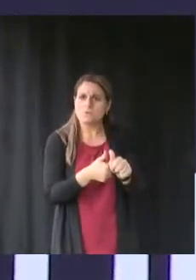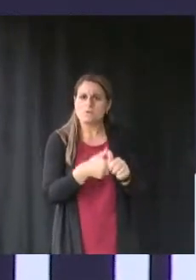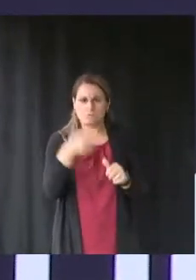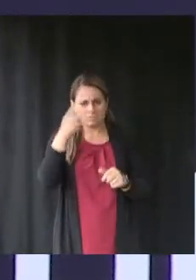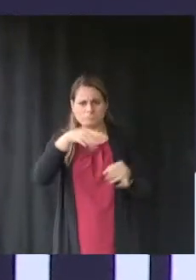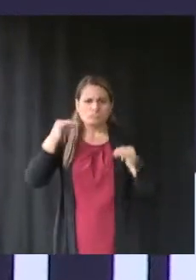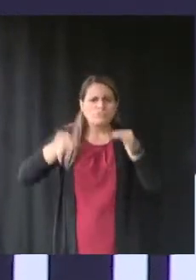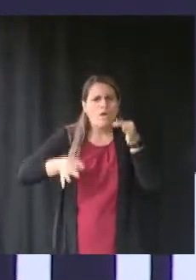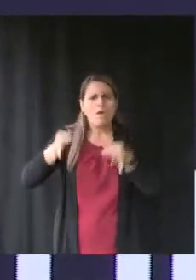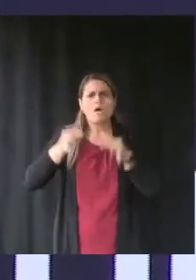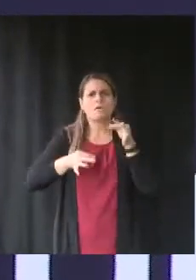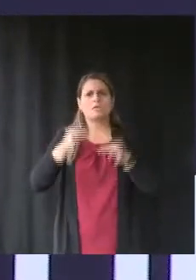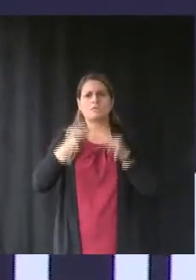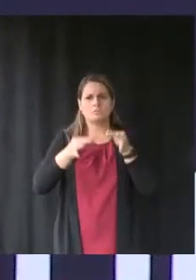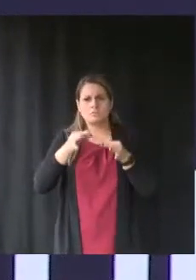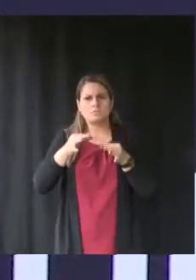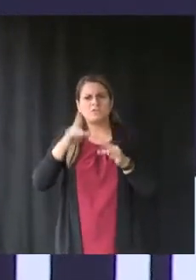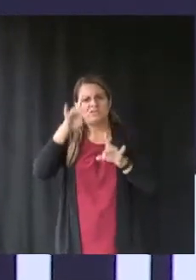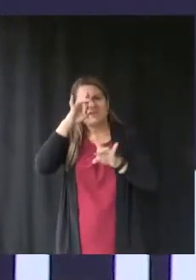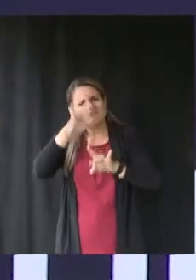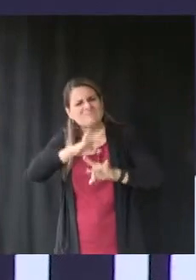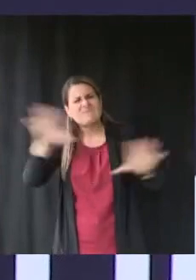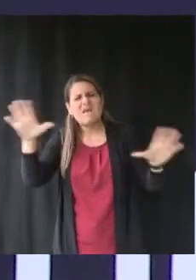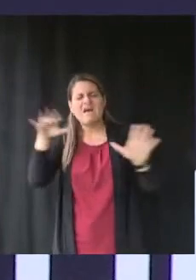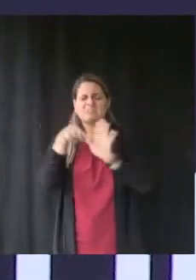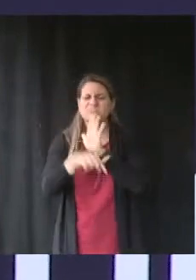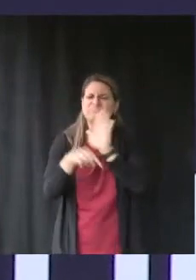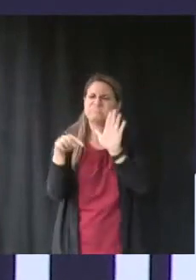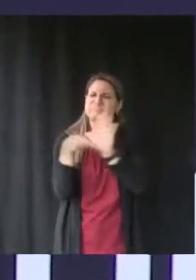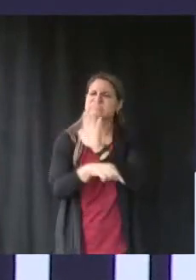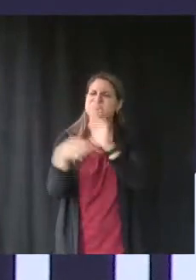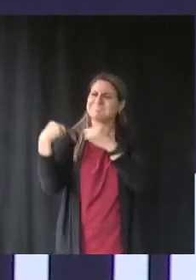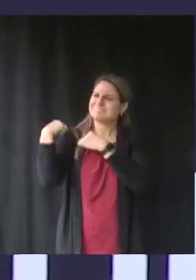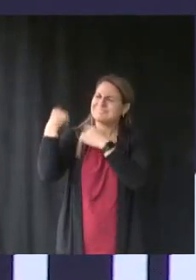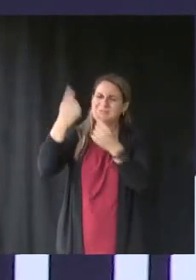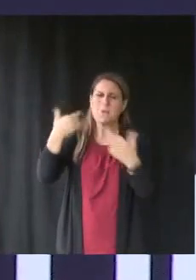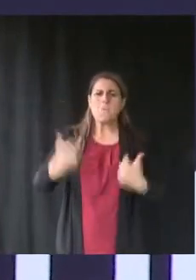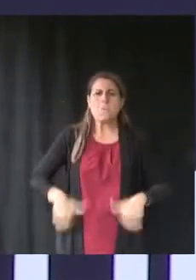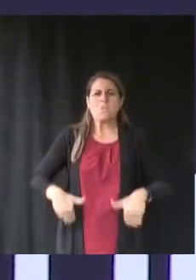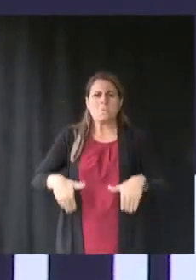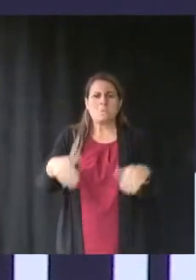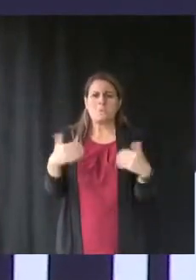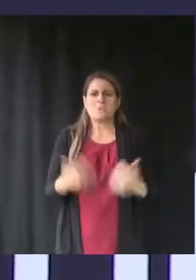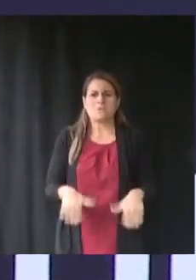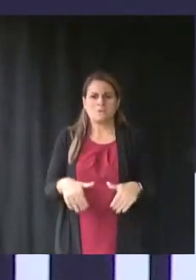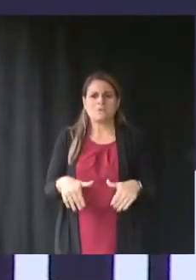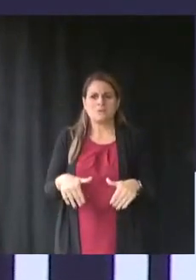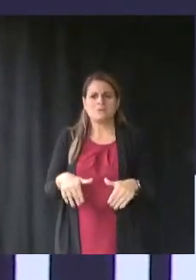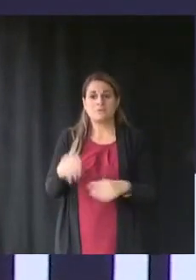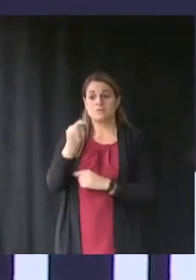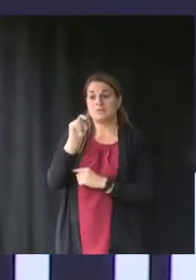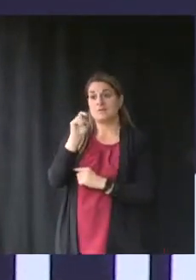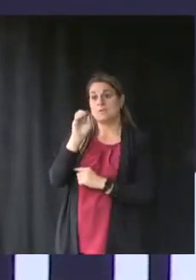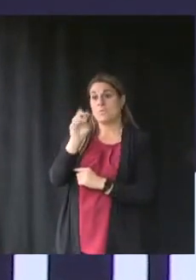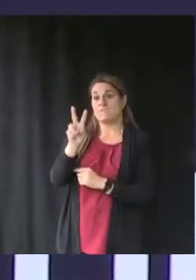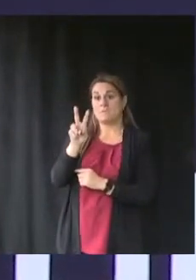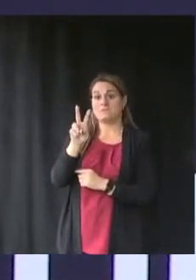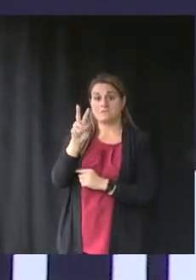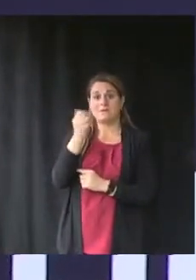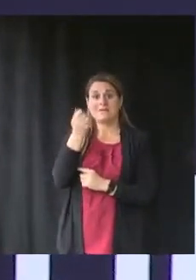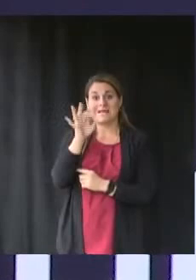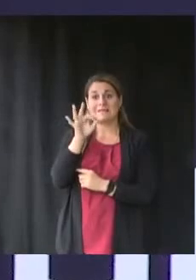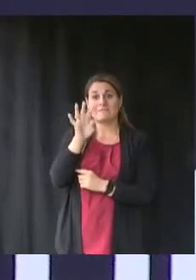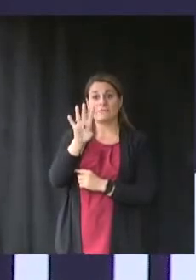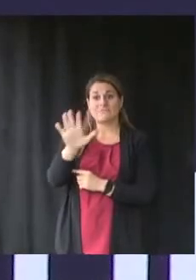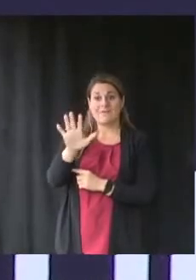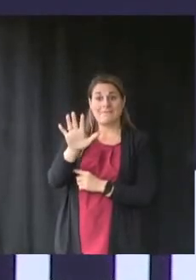horrific criminals in recorded history? 1 year earlier, in November of 1945, the chief prosecutor for the United